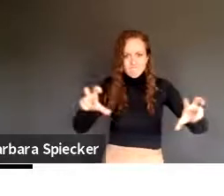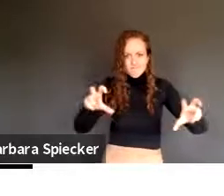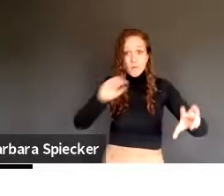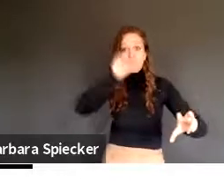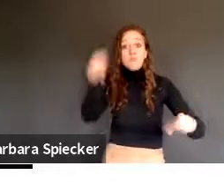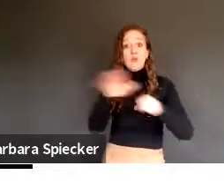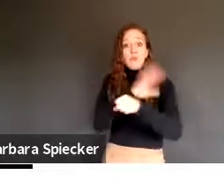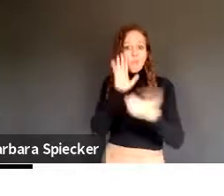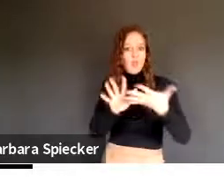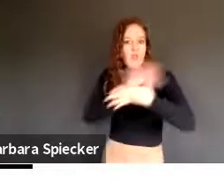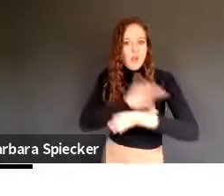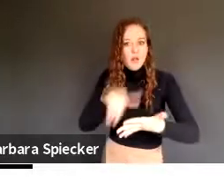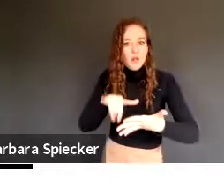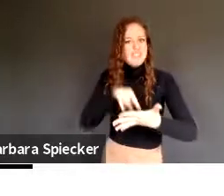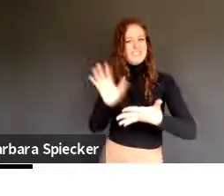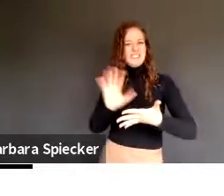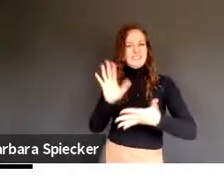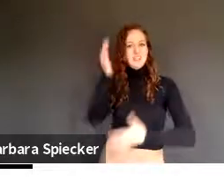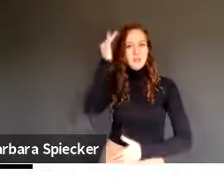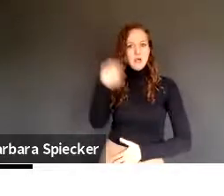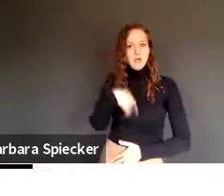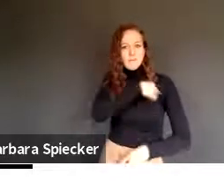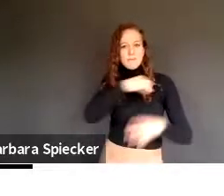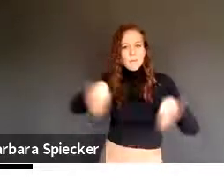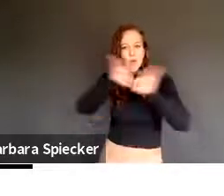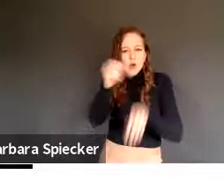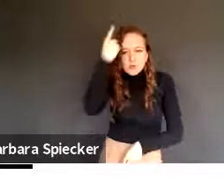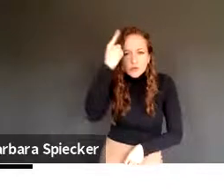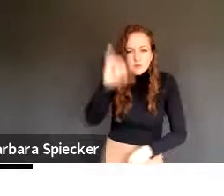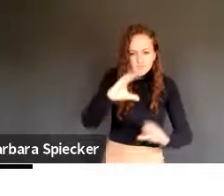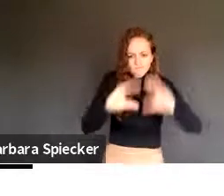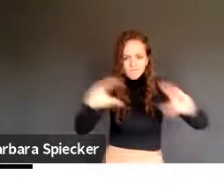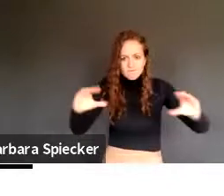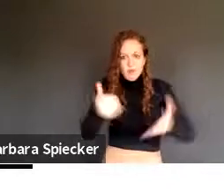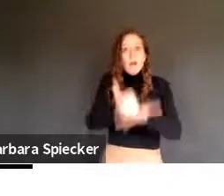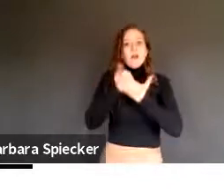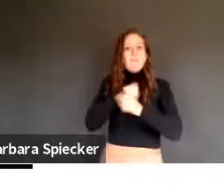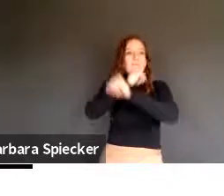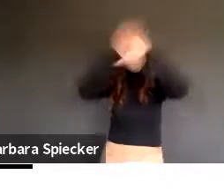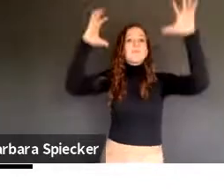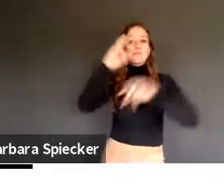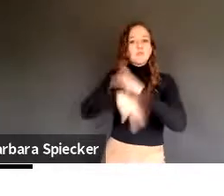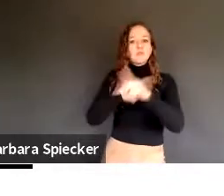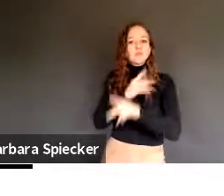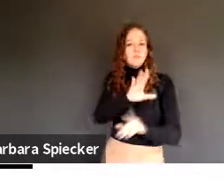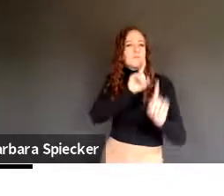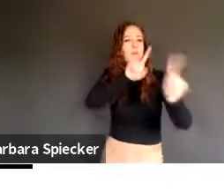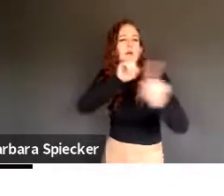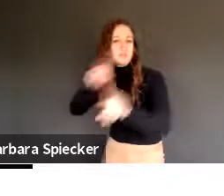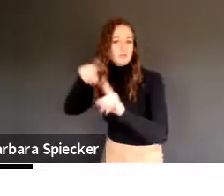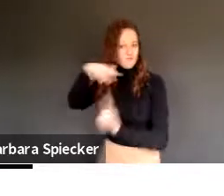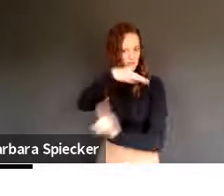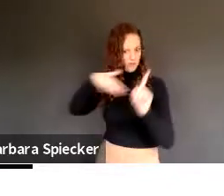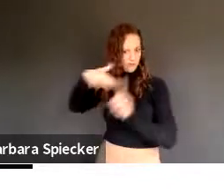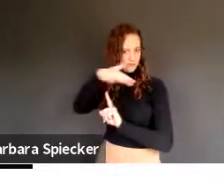to be cautious since that can mask the species' internal trade-offs, which are crucial to understanding the species' responses then to